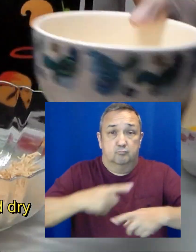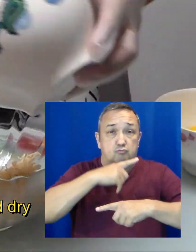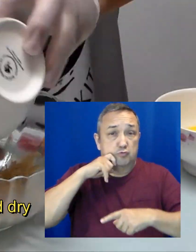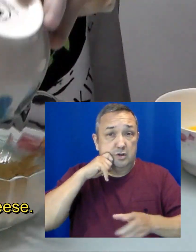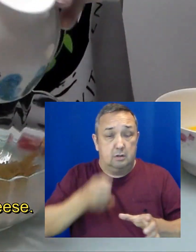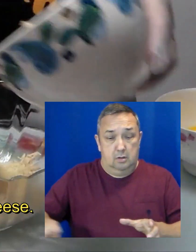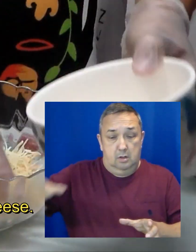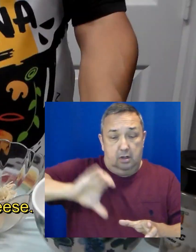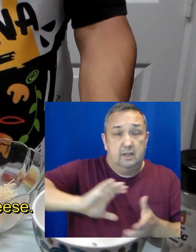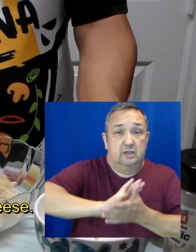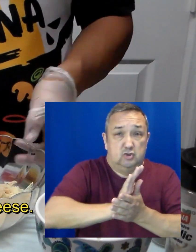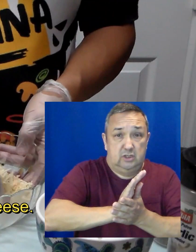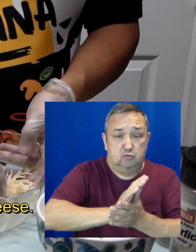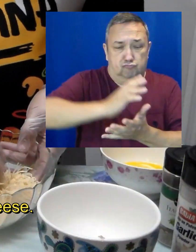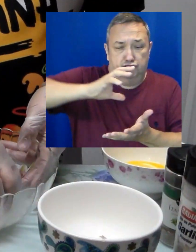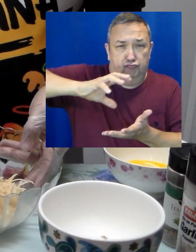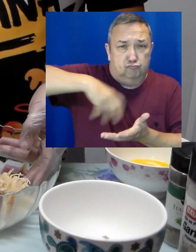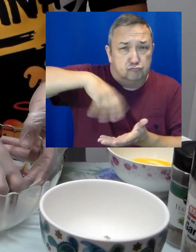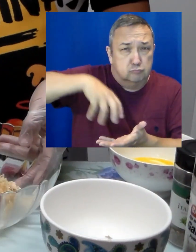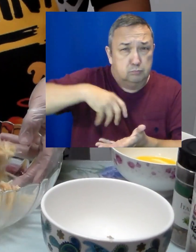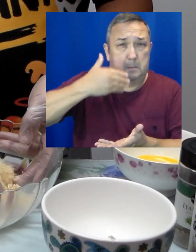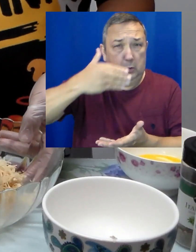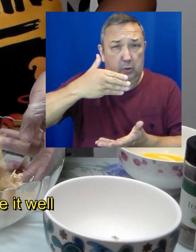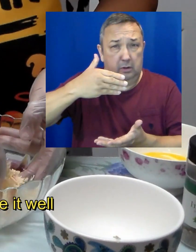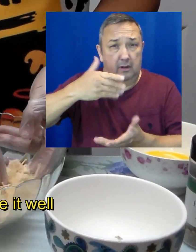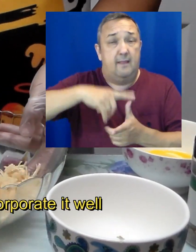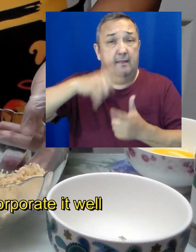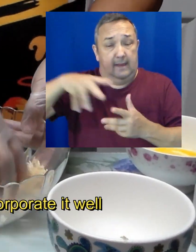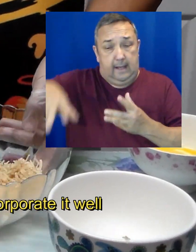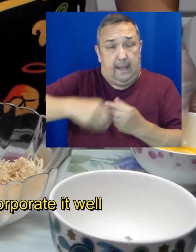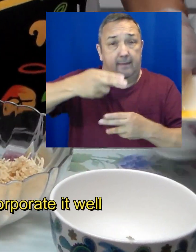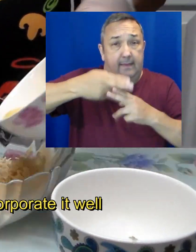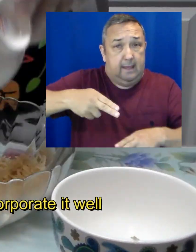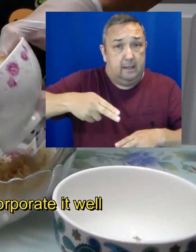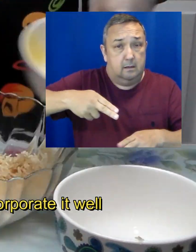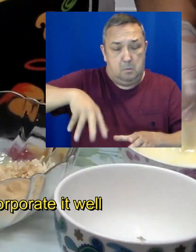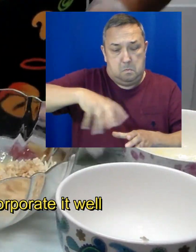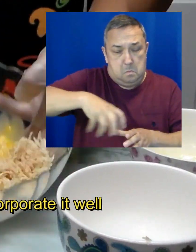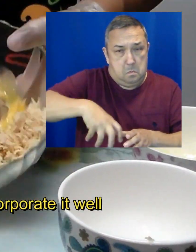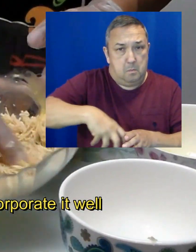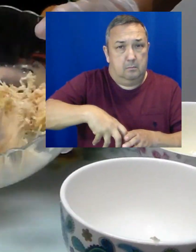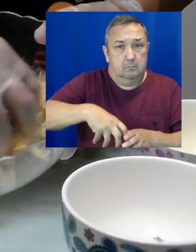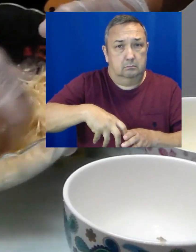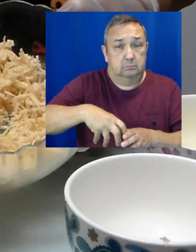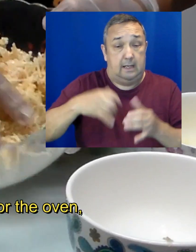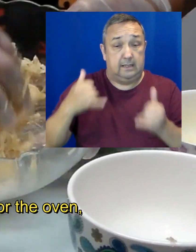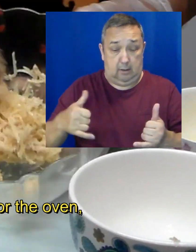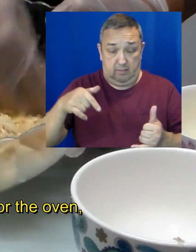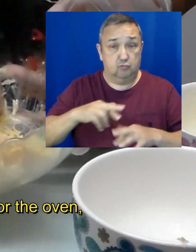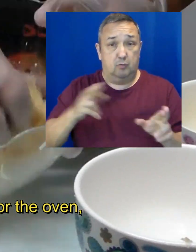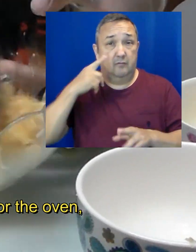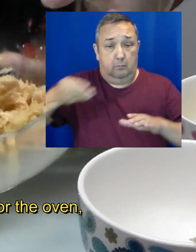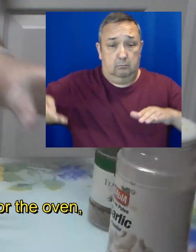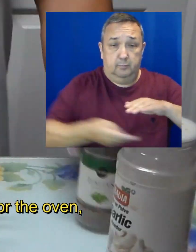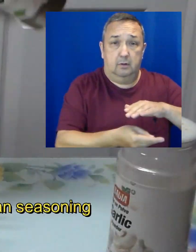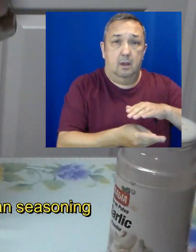nice and dry and even still warm, add in your cheese. Now add the egg and incorporate it well. At this point it's